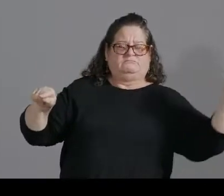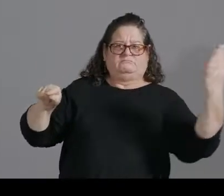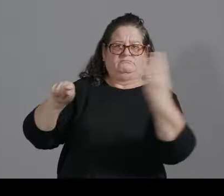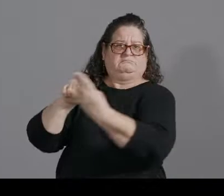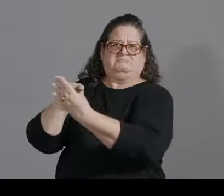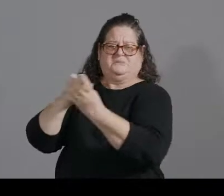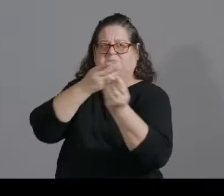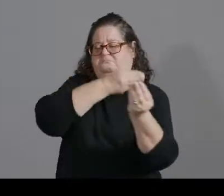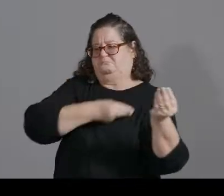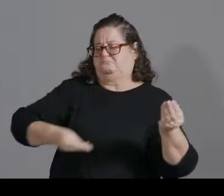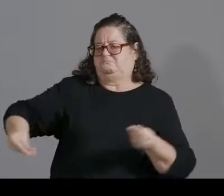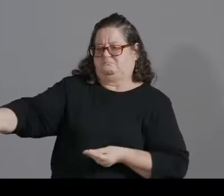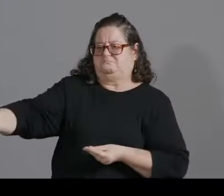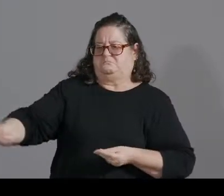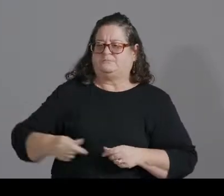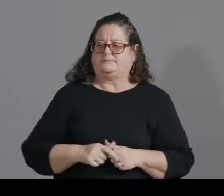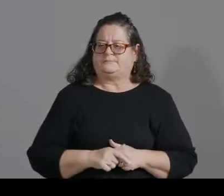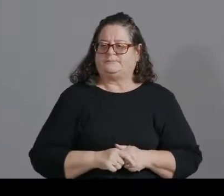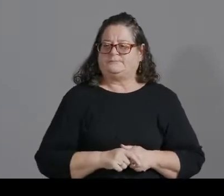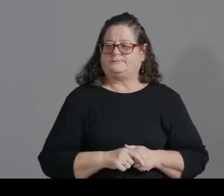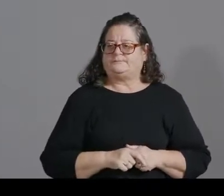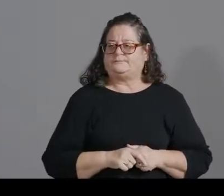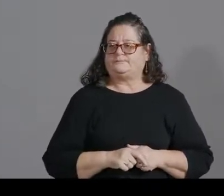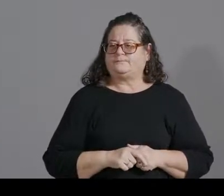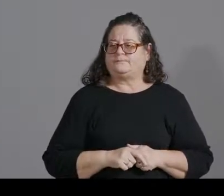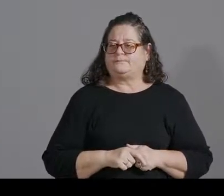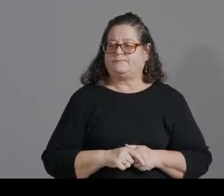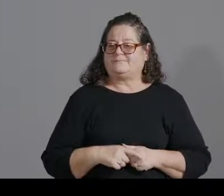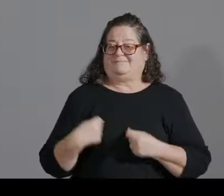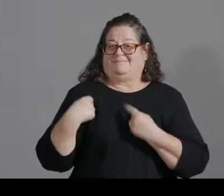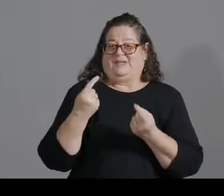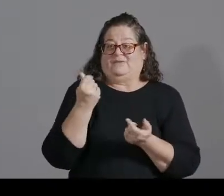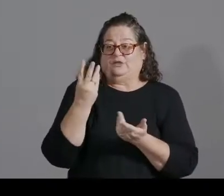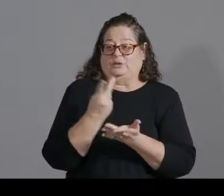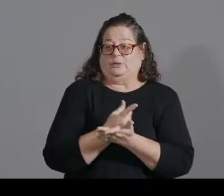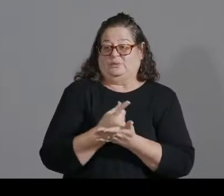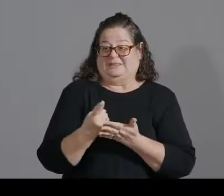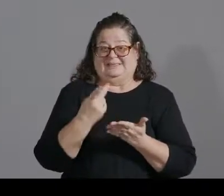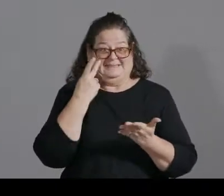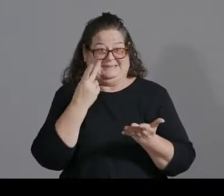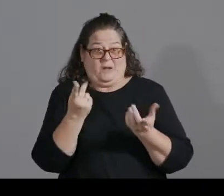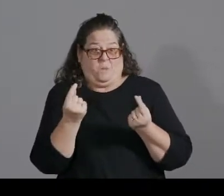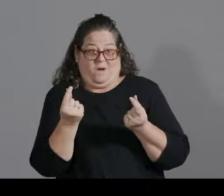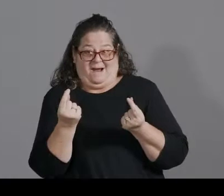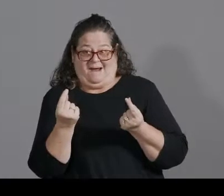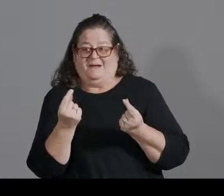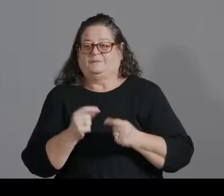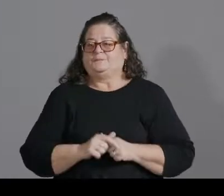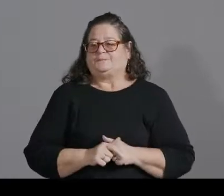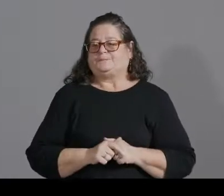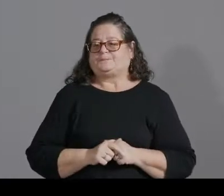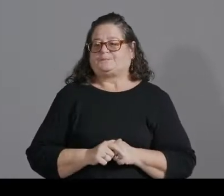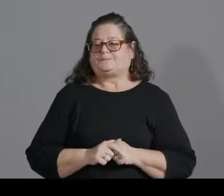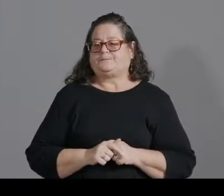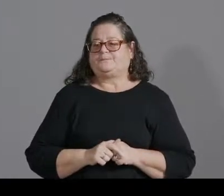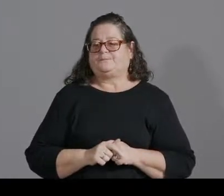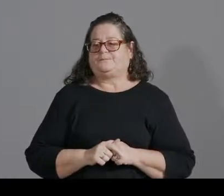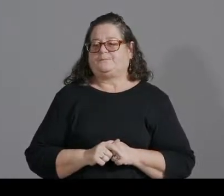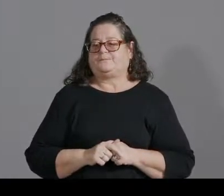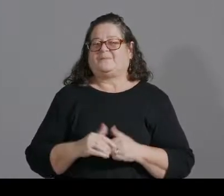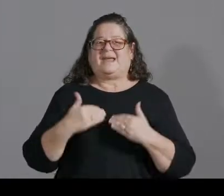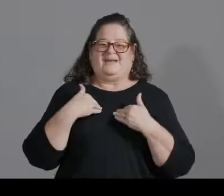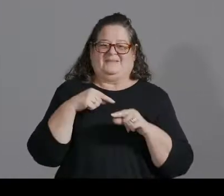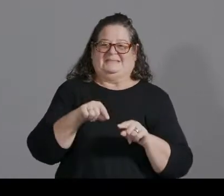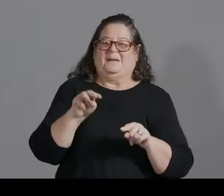things that over several weeks of these efforts that we have run into is a Monday holiday, which then delays the shipment